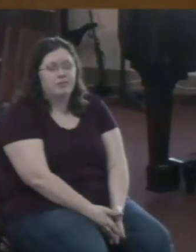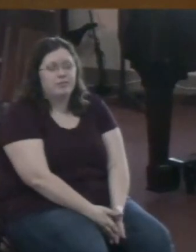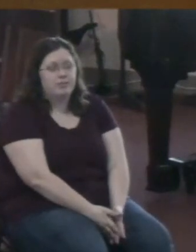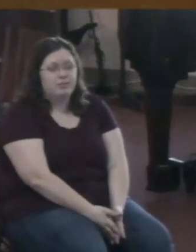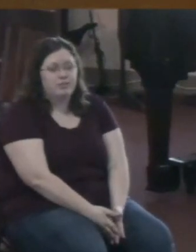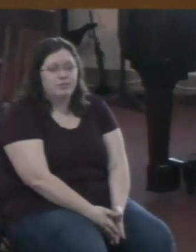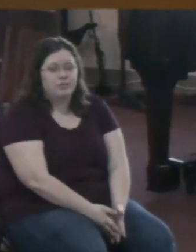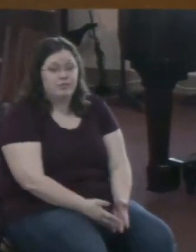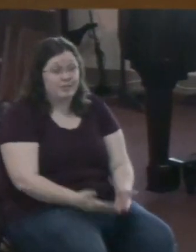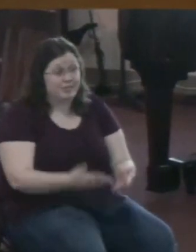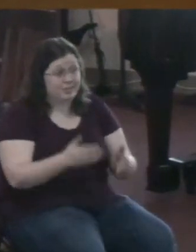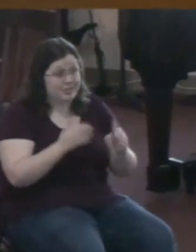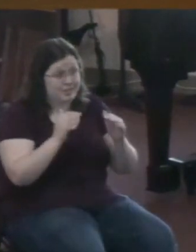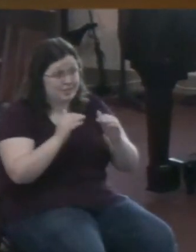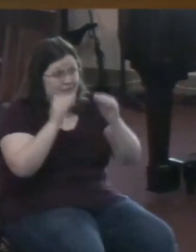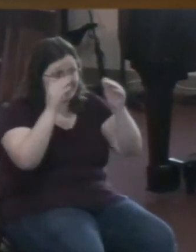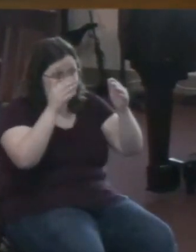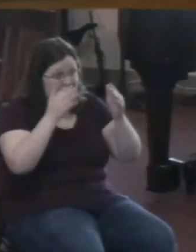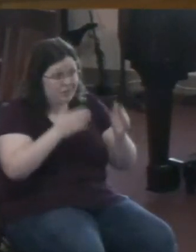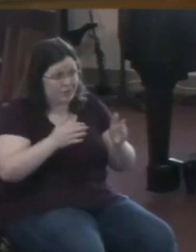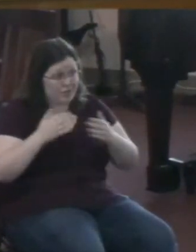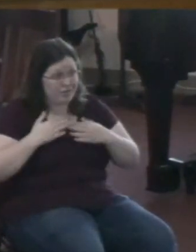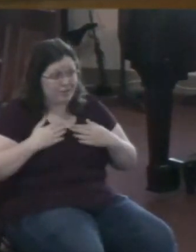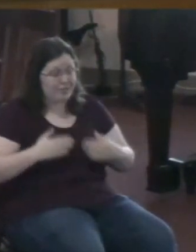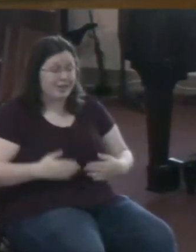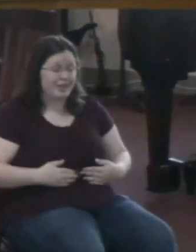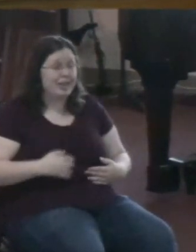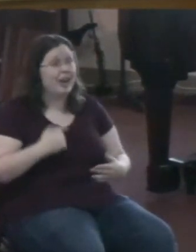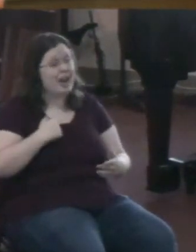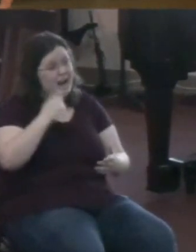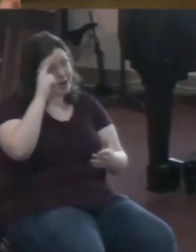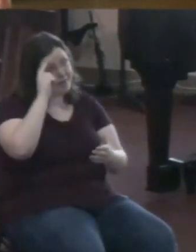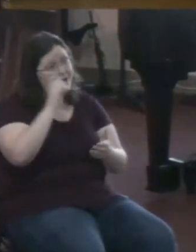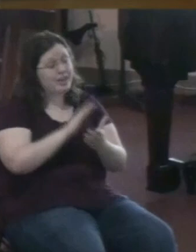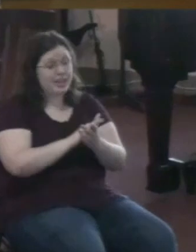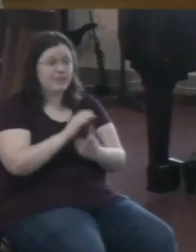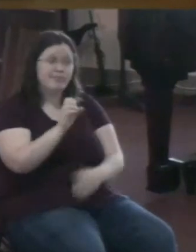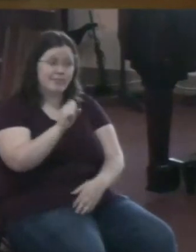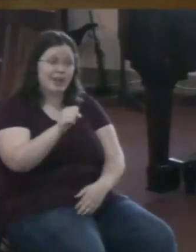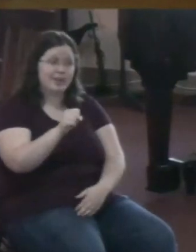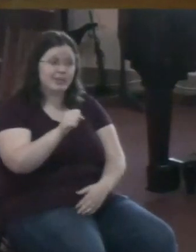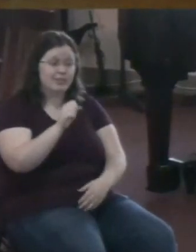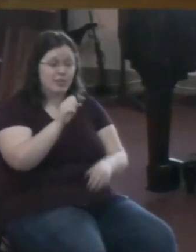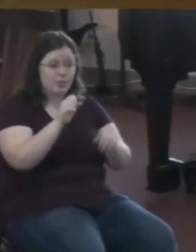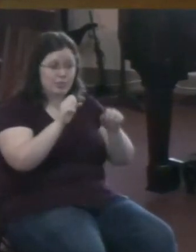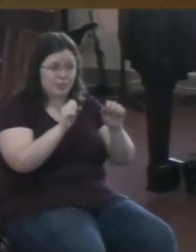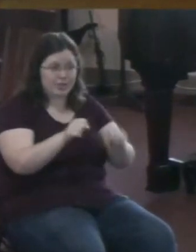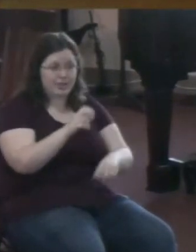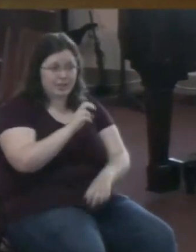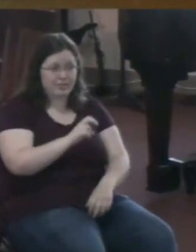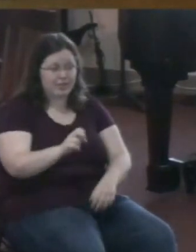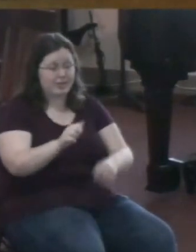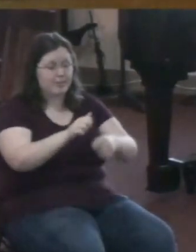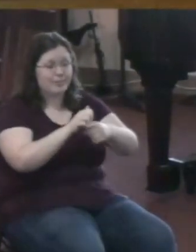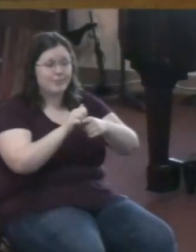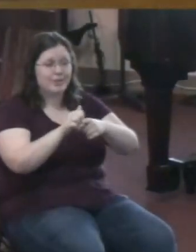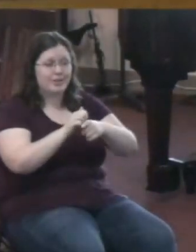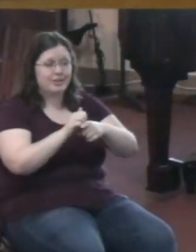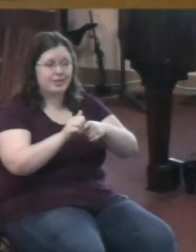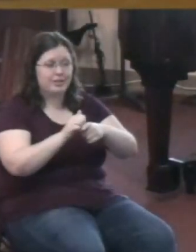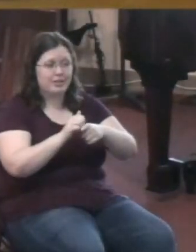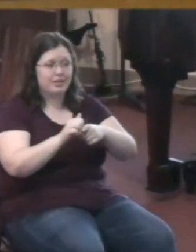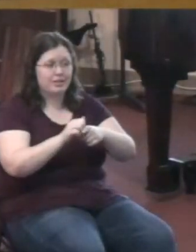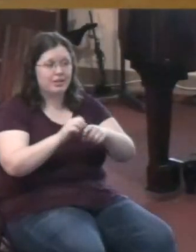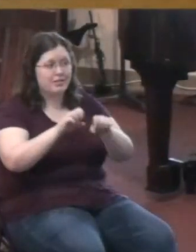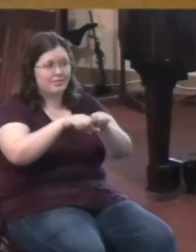So is there a higher order of being? I believe so. We can navigate it by practicing our practices. And I want to close our